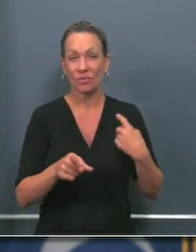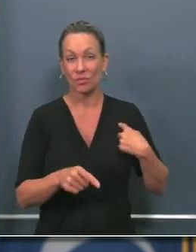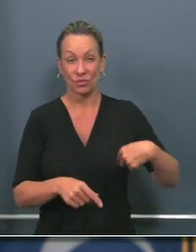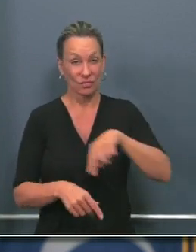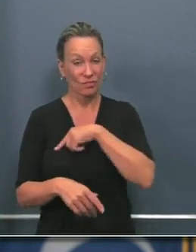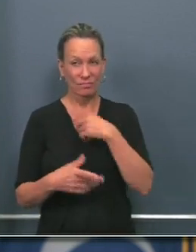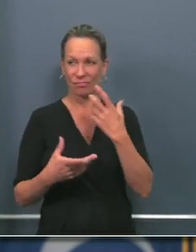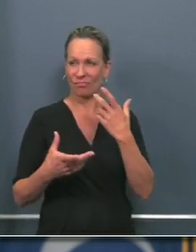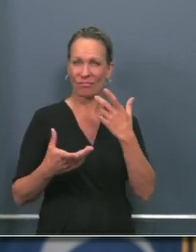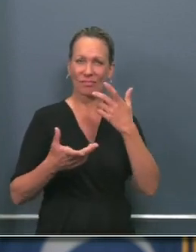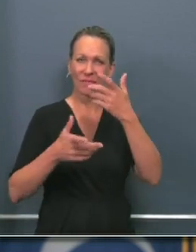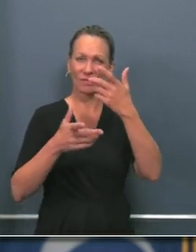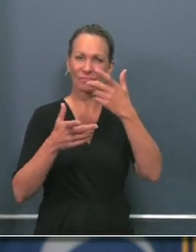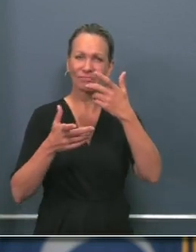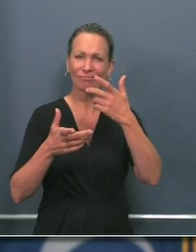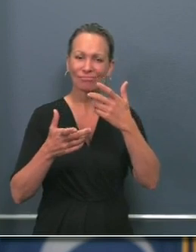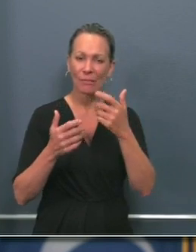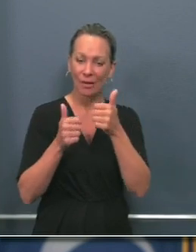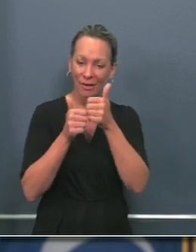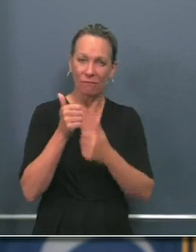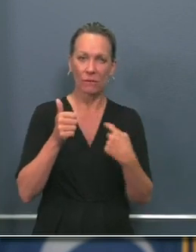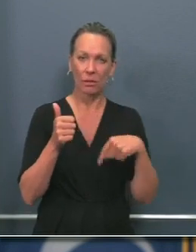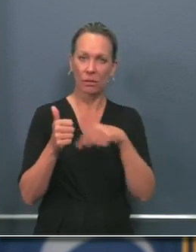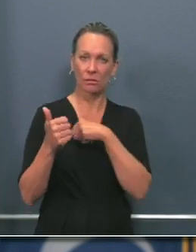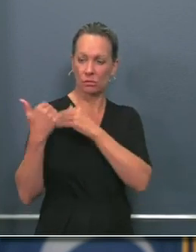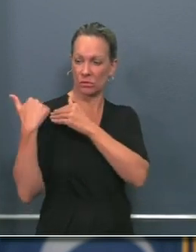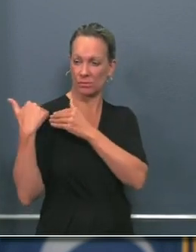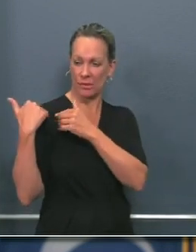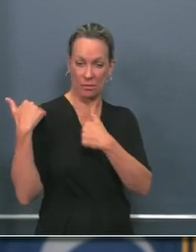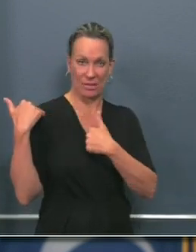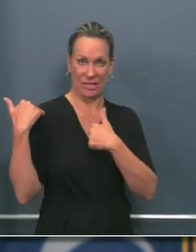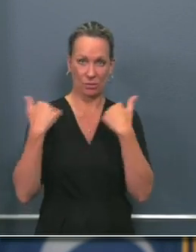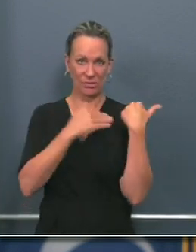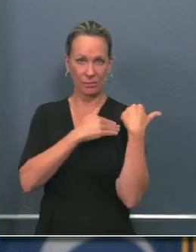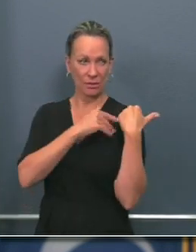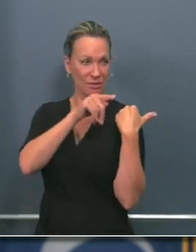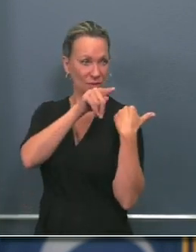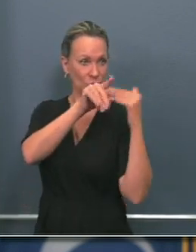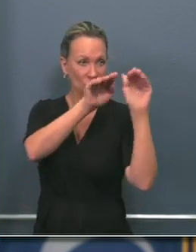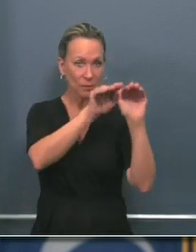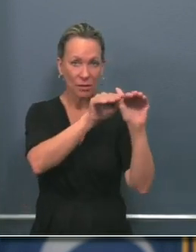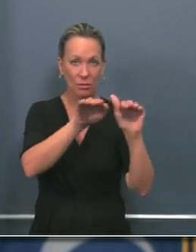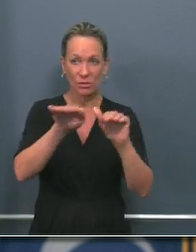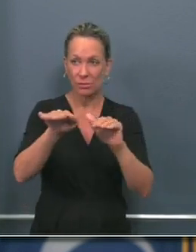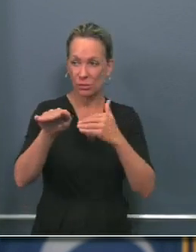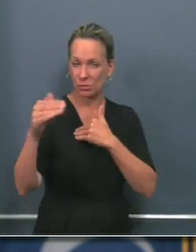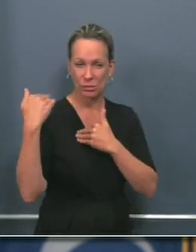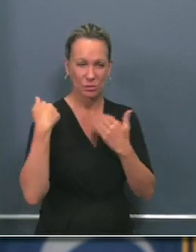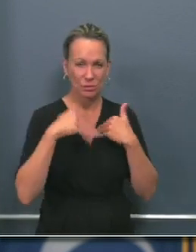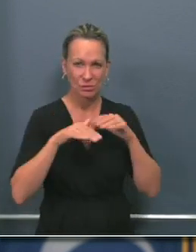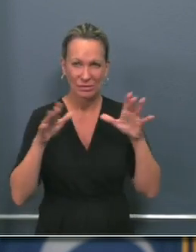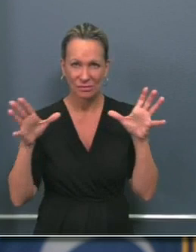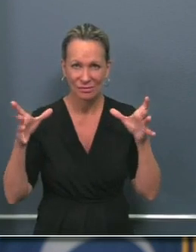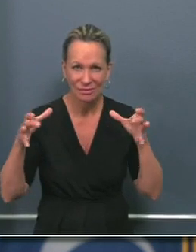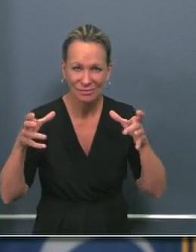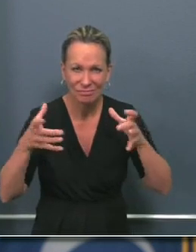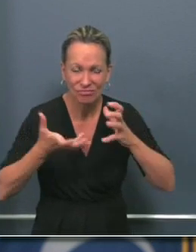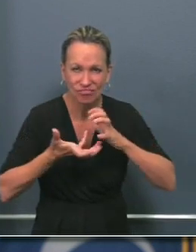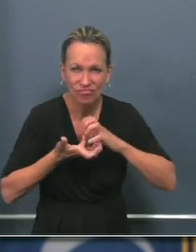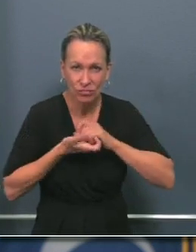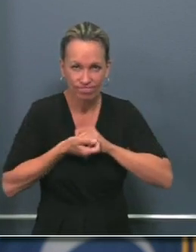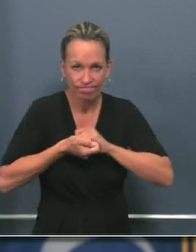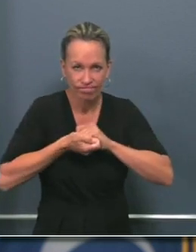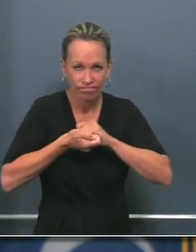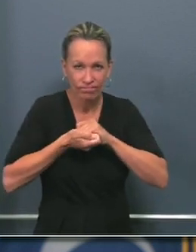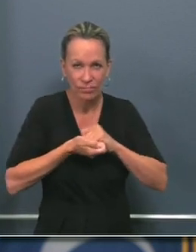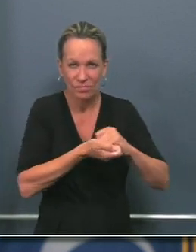continue to suppress the spread of this disease until we get those immunizations, till we get immunity.